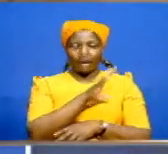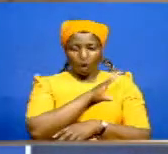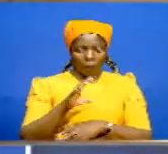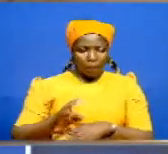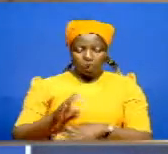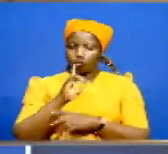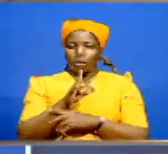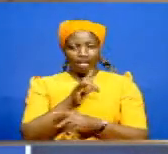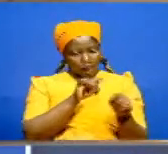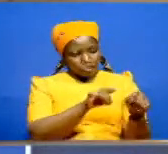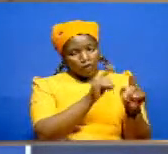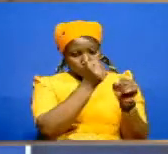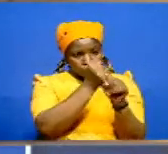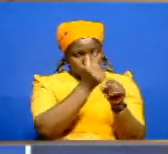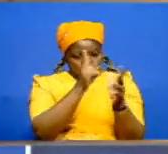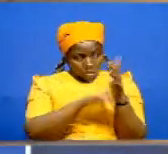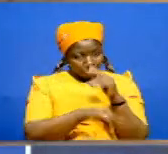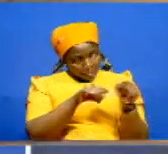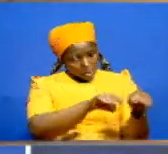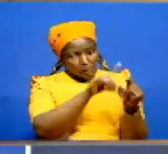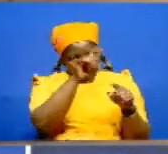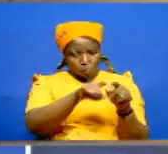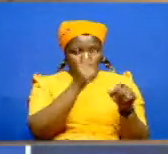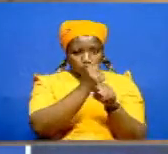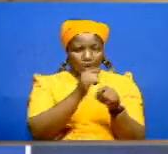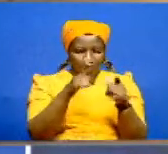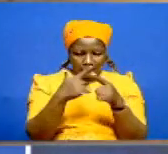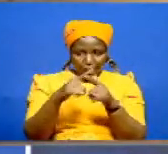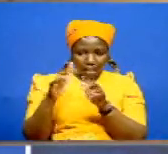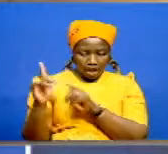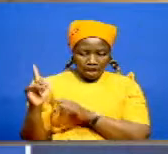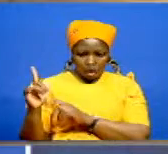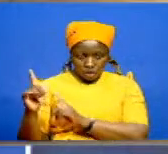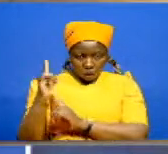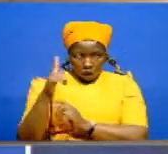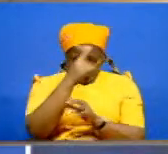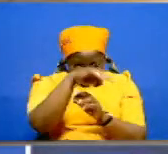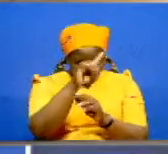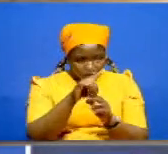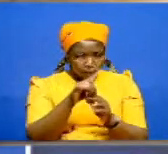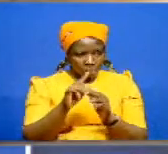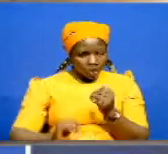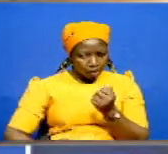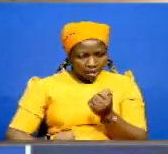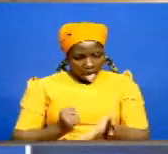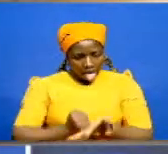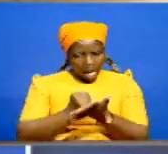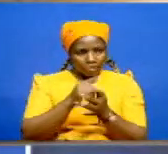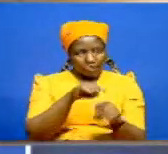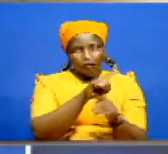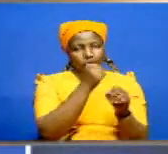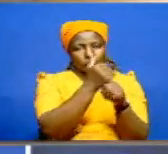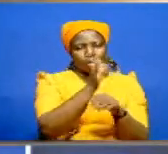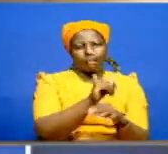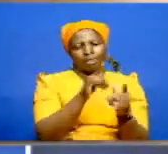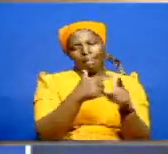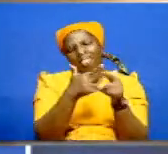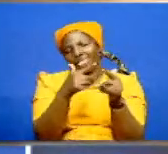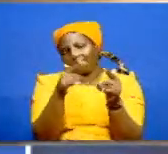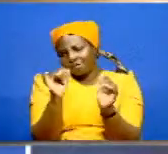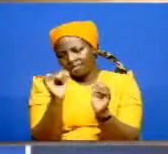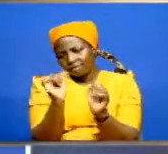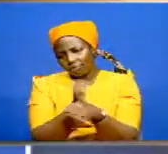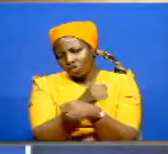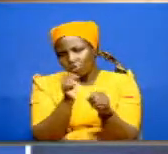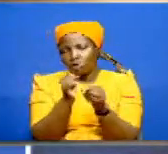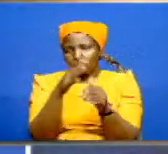they was required to do, and the law obligated them to do that, yeah. There was no reason why they did not do it, and we never